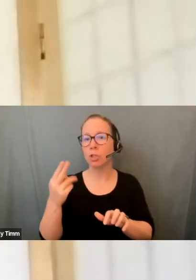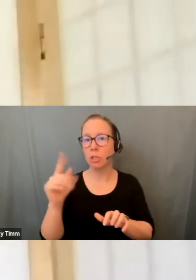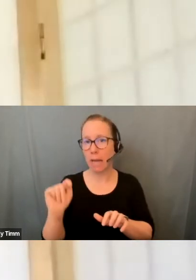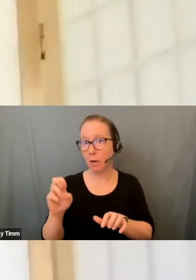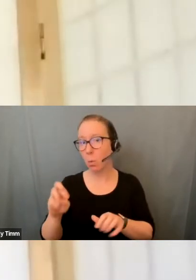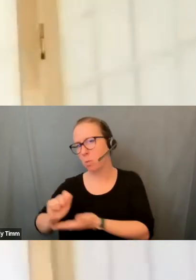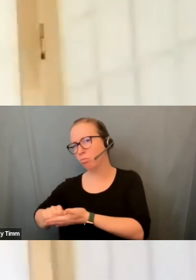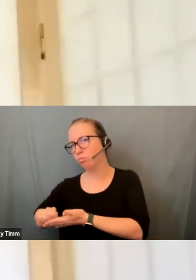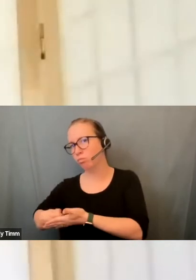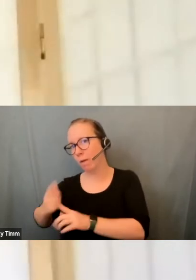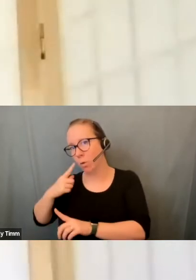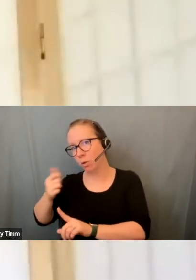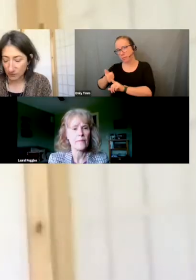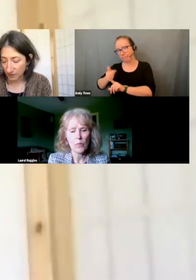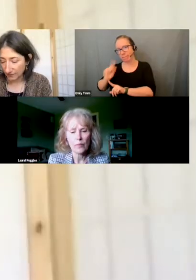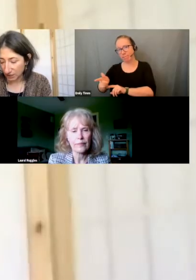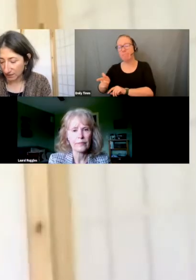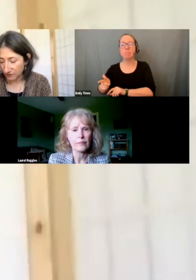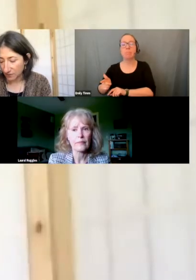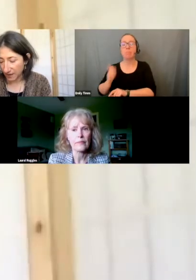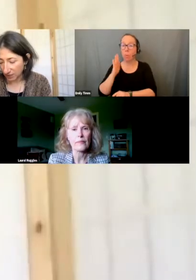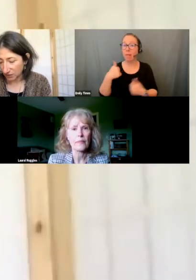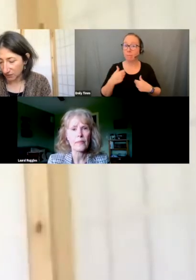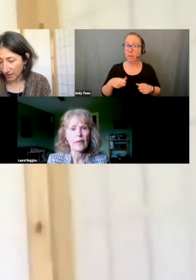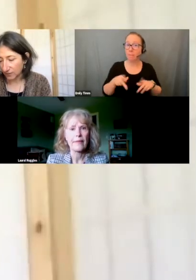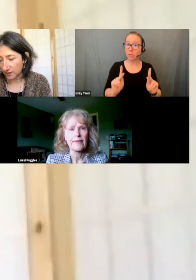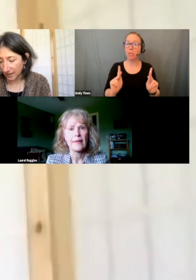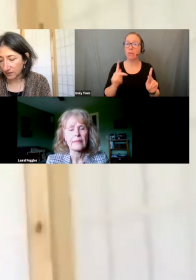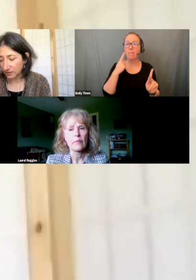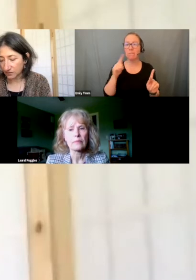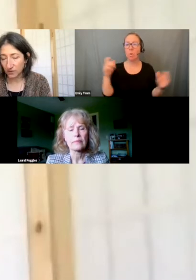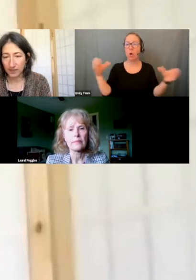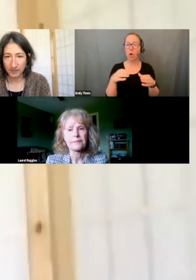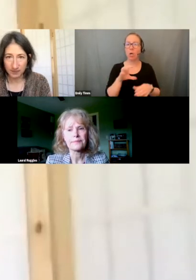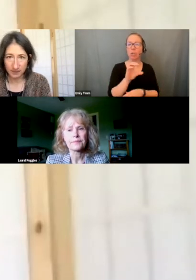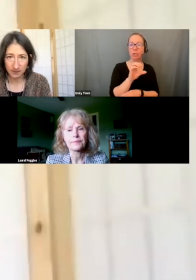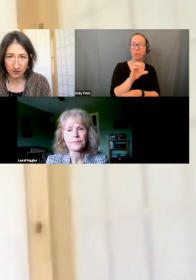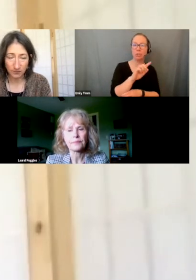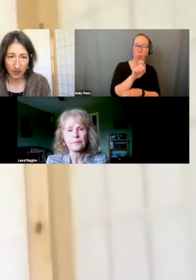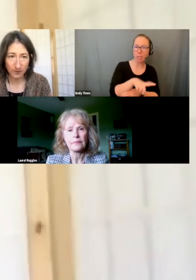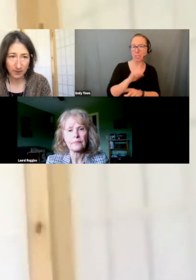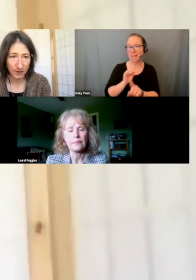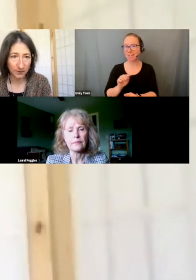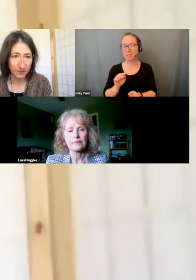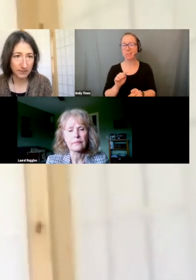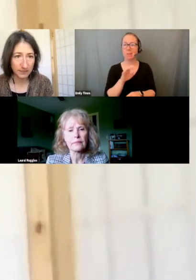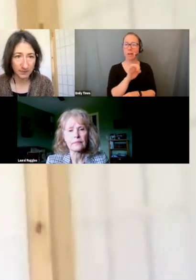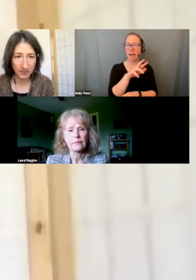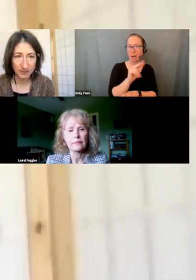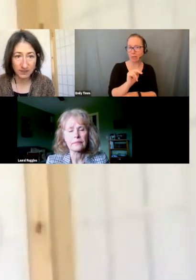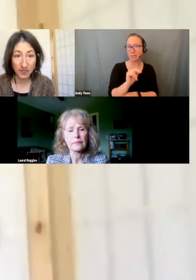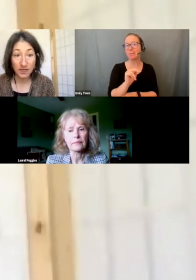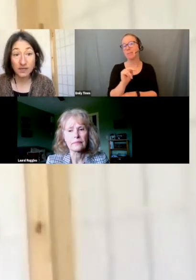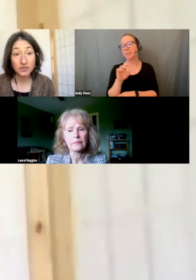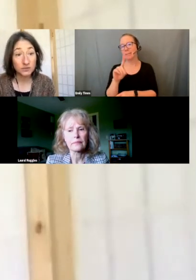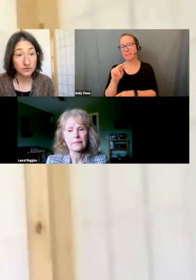for yourself. Because we will have a chance for a batch Q&A with Erin, Laurel, and Denise here in probably about 8 to 10